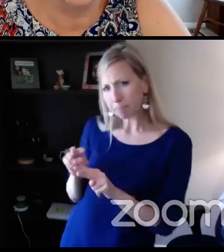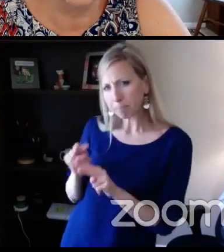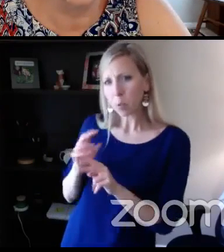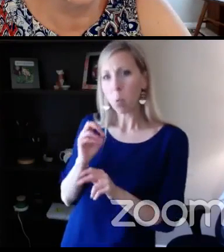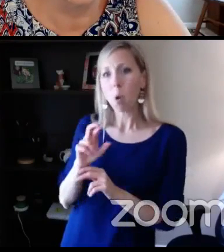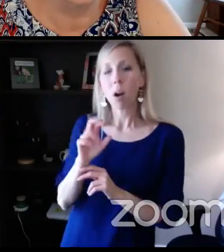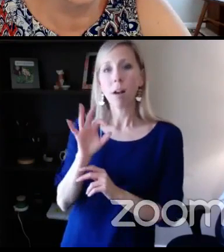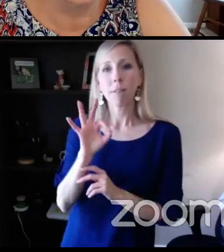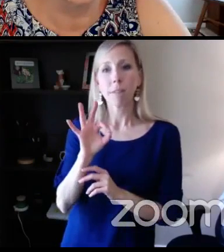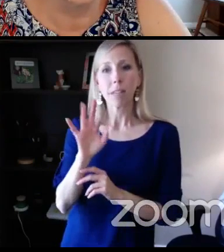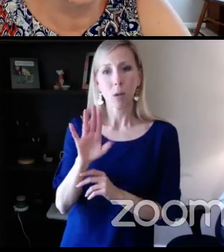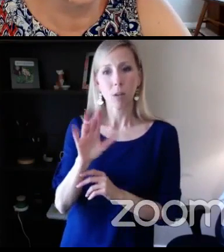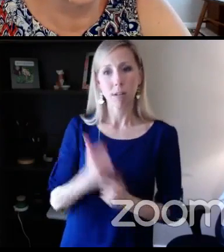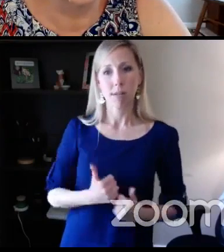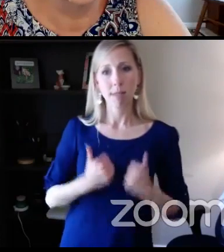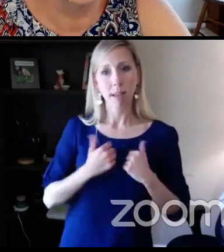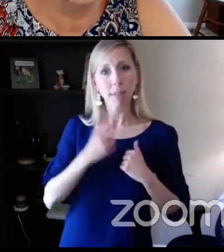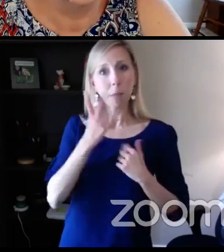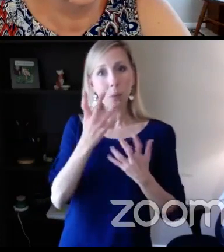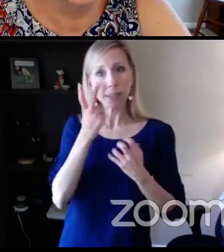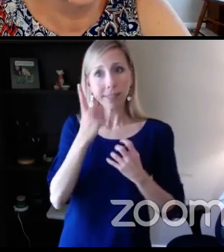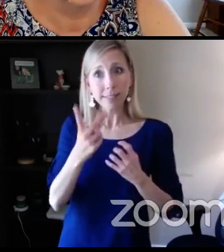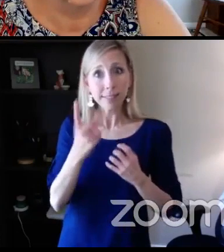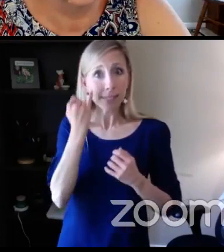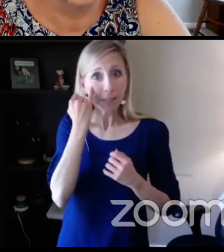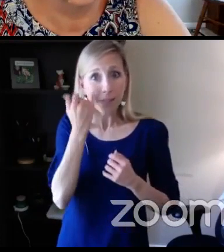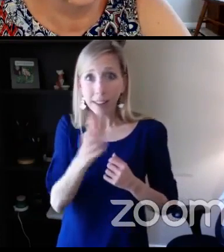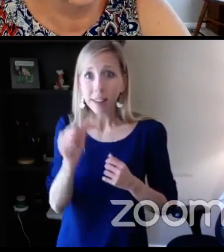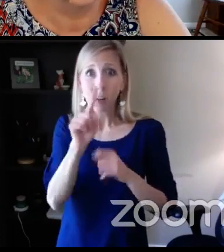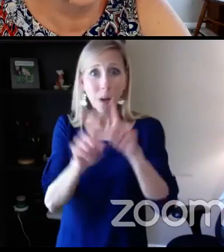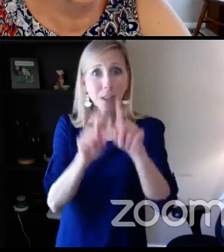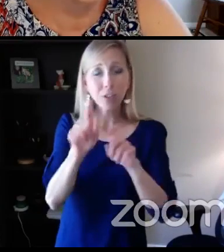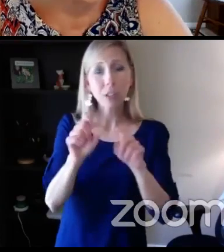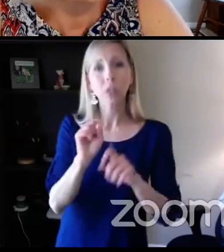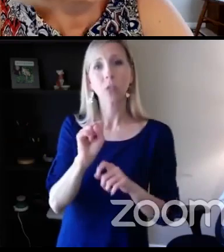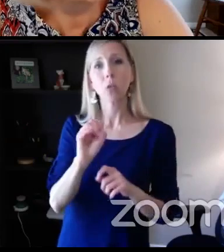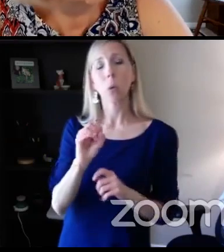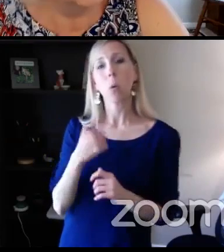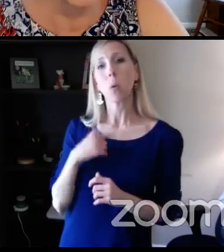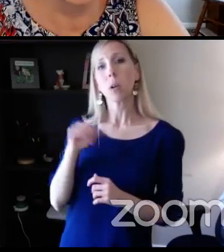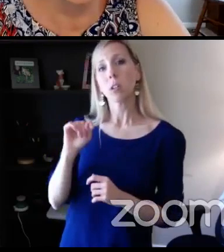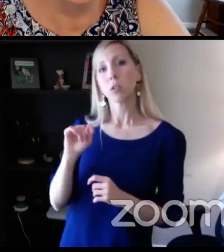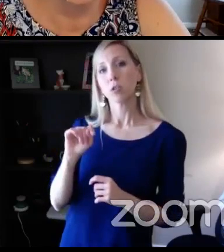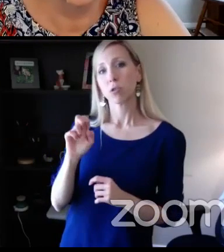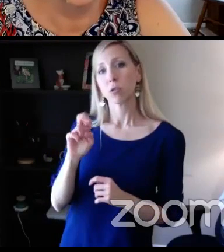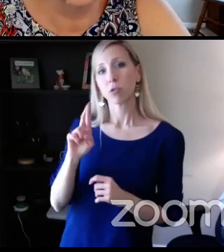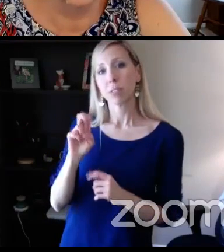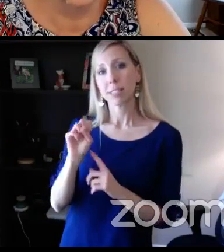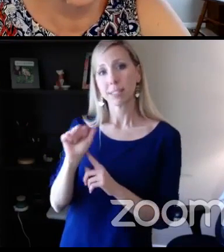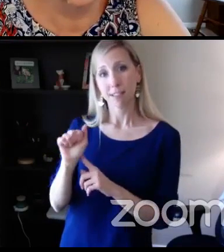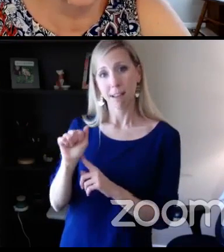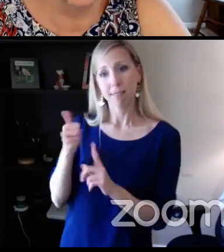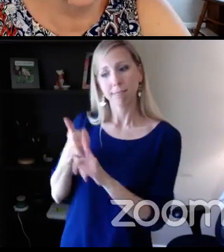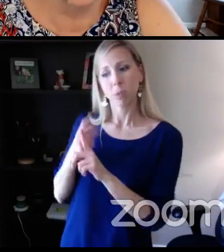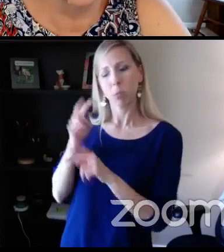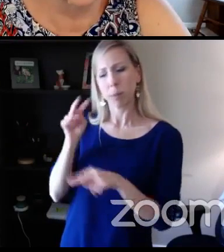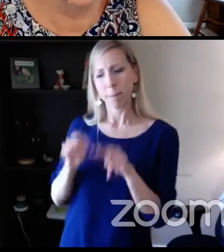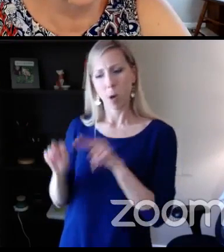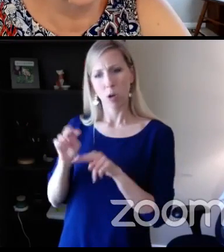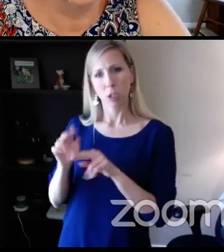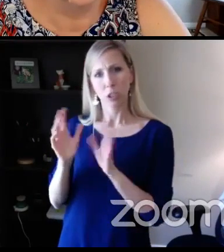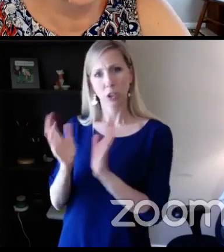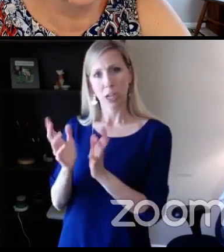Facebook. Our executive director, Teresa Banda, has been monitoring that. So I'd like to see if there have been any questions that have come on.